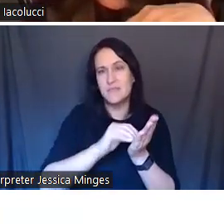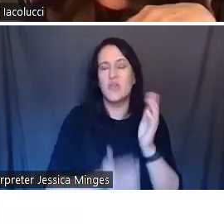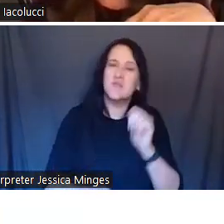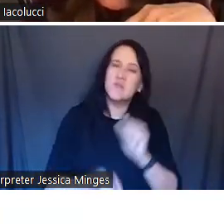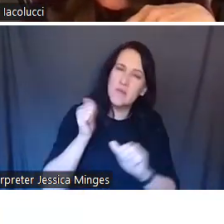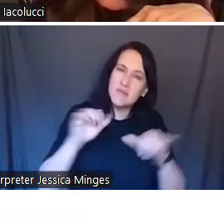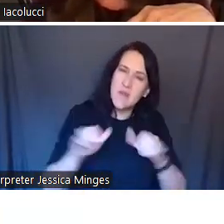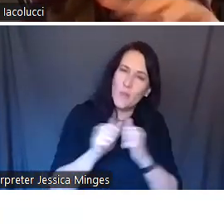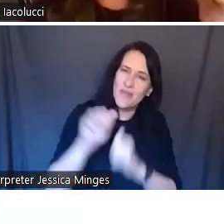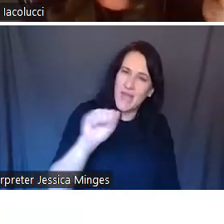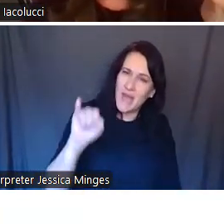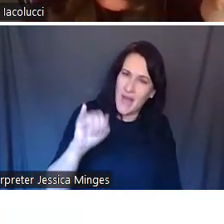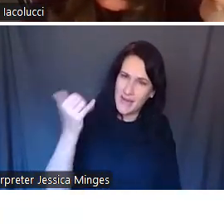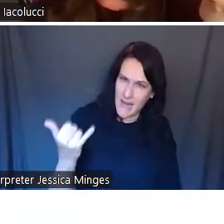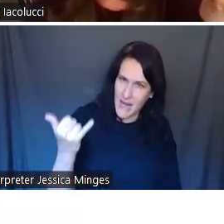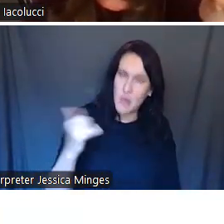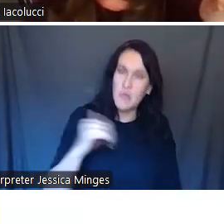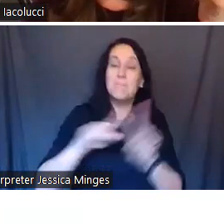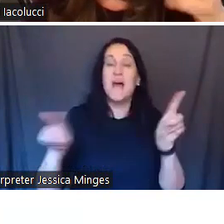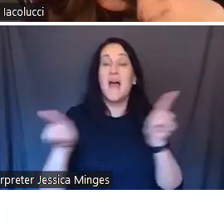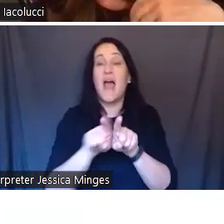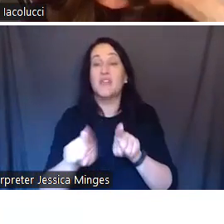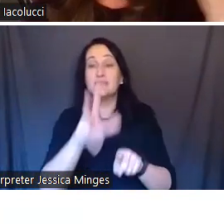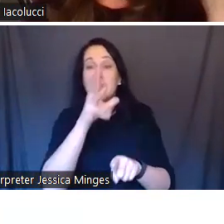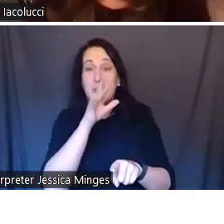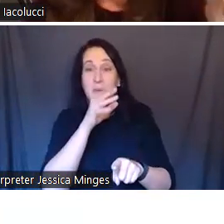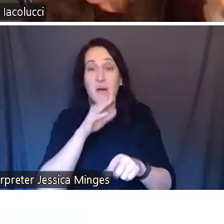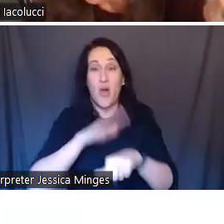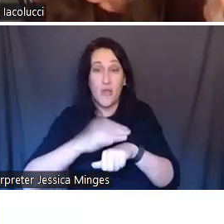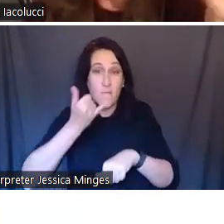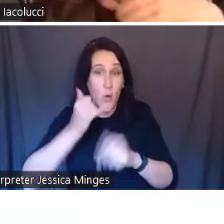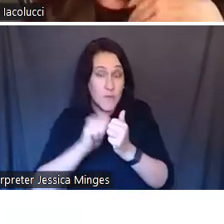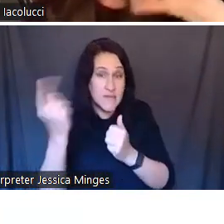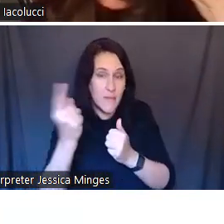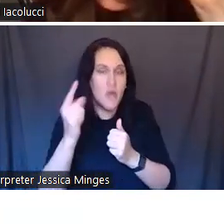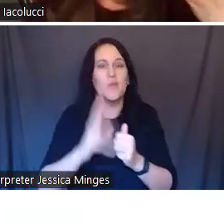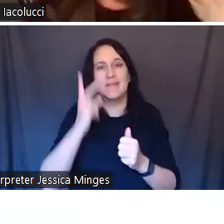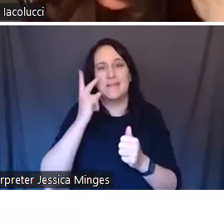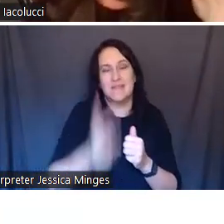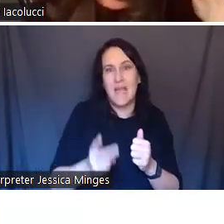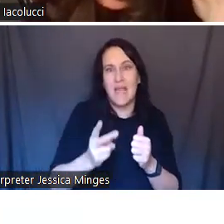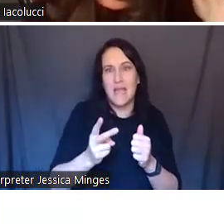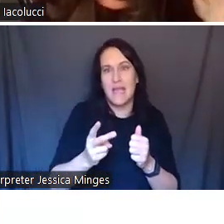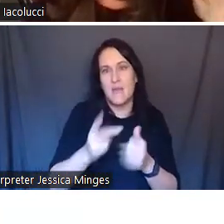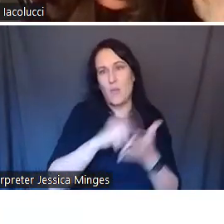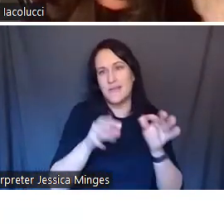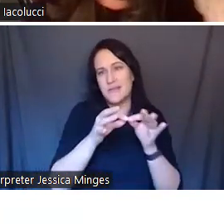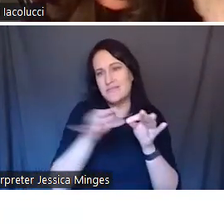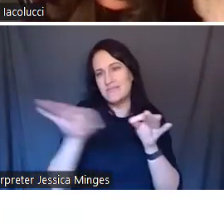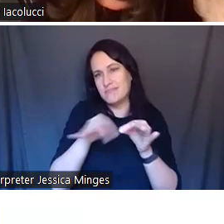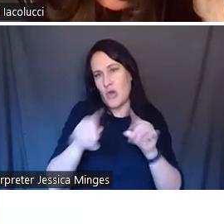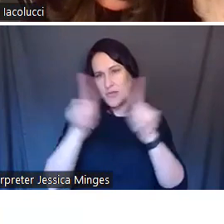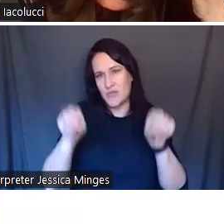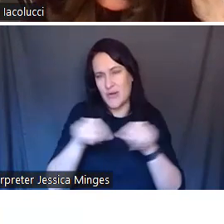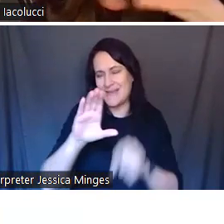with AI now, but as you are speaking on the phone with someone, you will see what's written on the screen. CapTel, can't think of